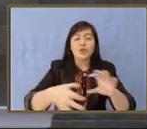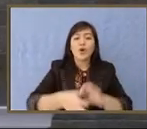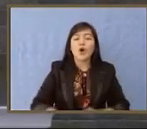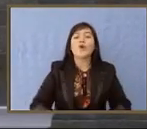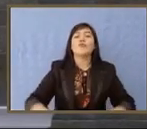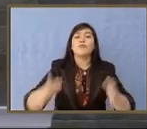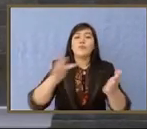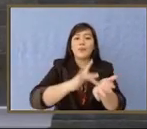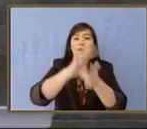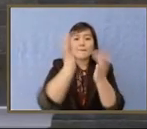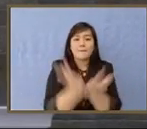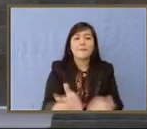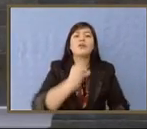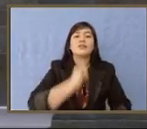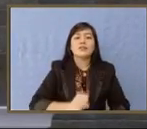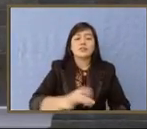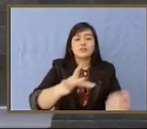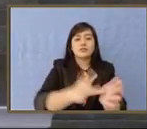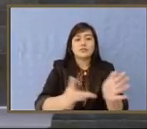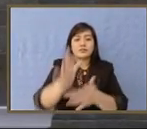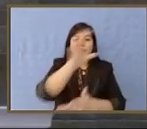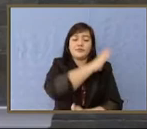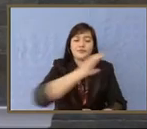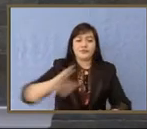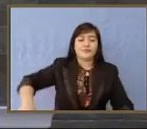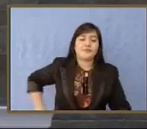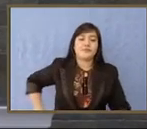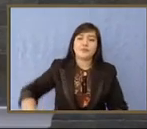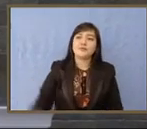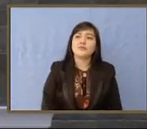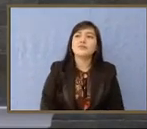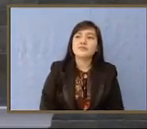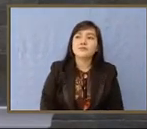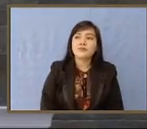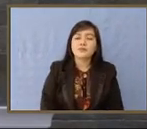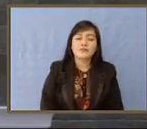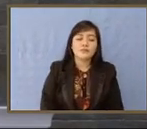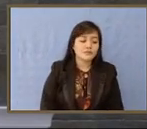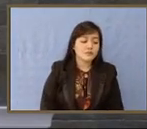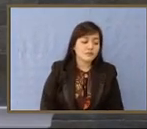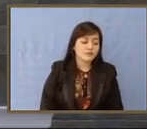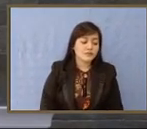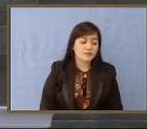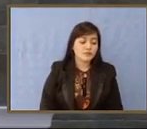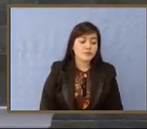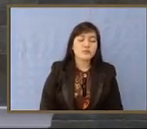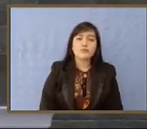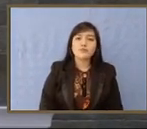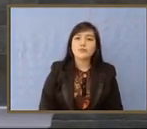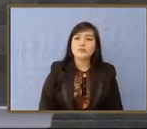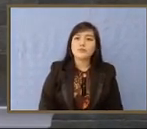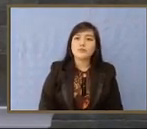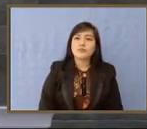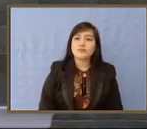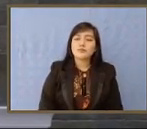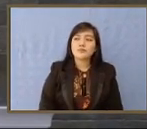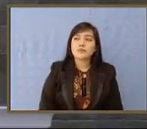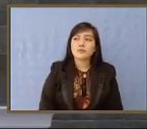Lord Jesus Christ. So saan natin makikita ang Panginoong Hesukristo dito? Makikita po natin ang Panginoong Hesukristo